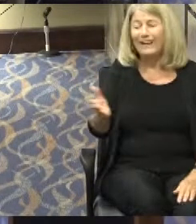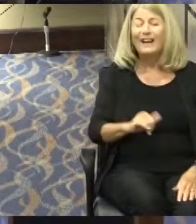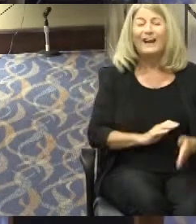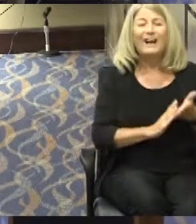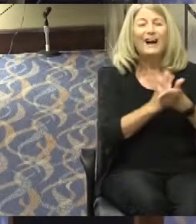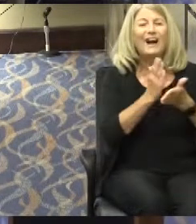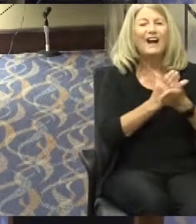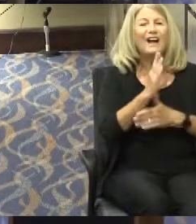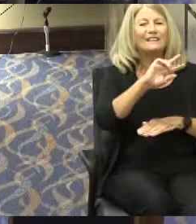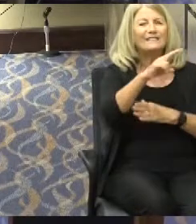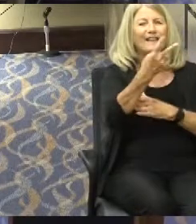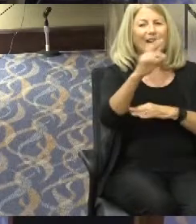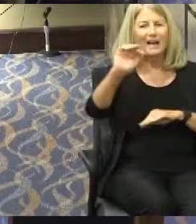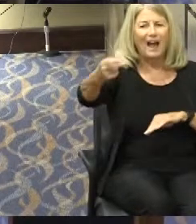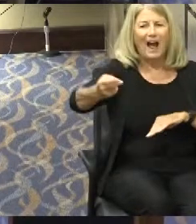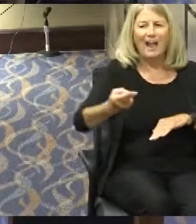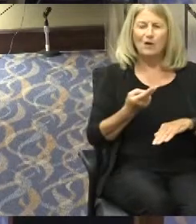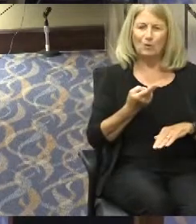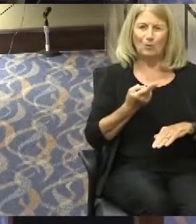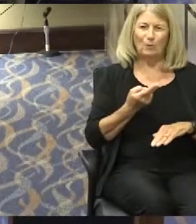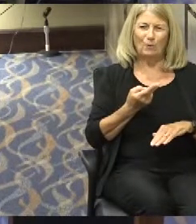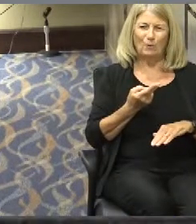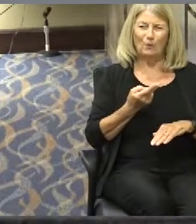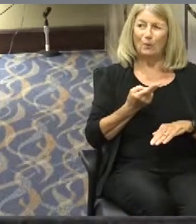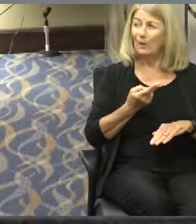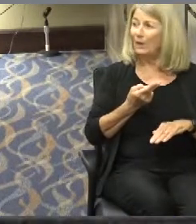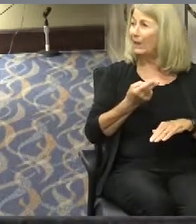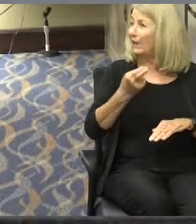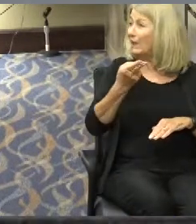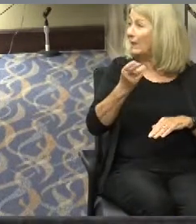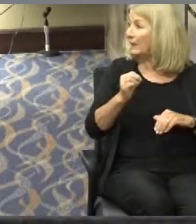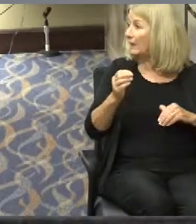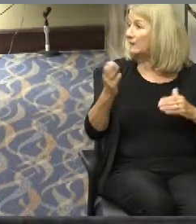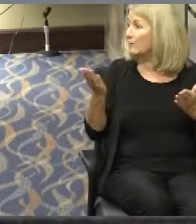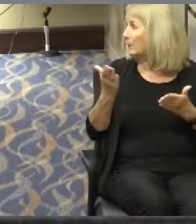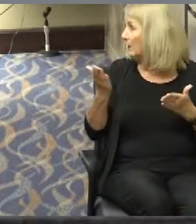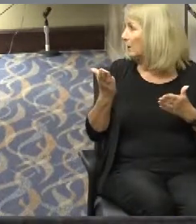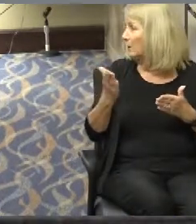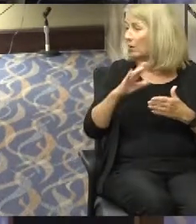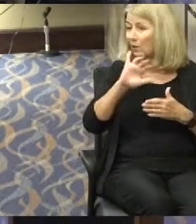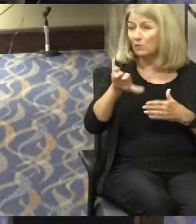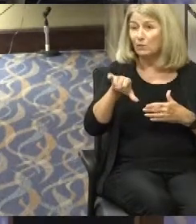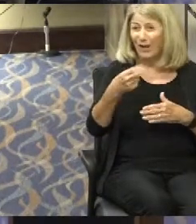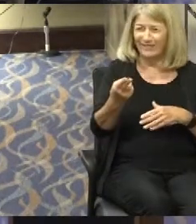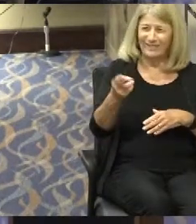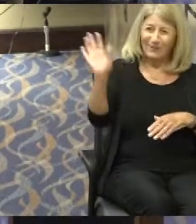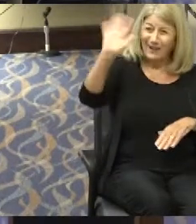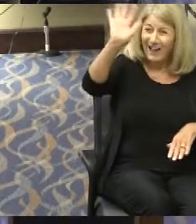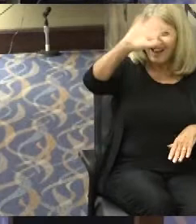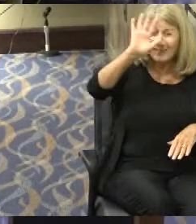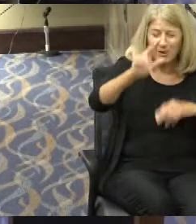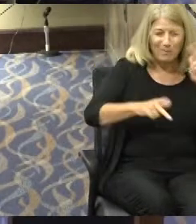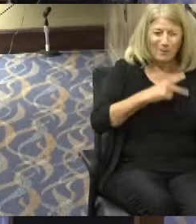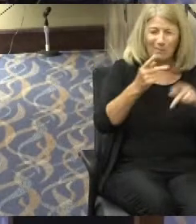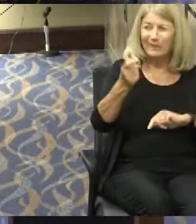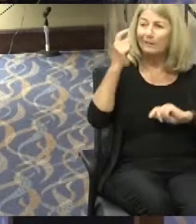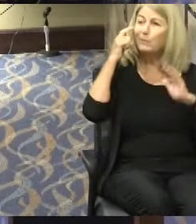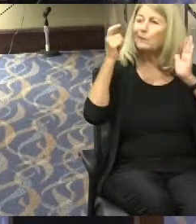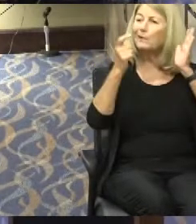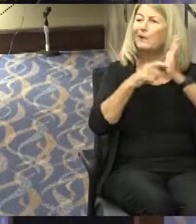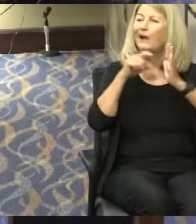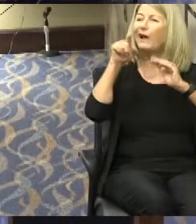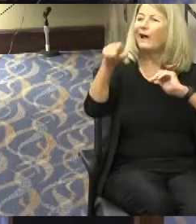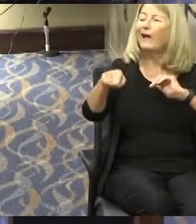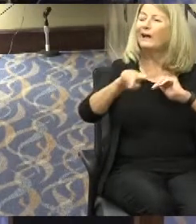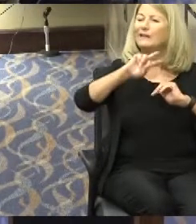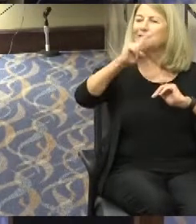Our second hire that, oh, he's over here. Okay. Josh, give a wave so people don't scan the audience. But our second